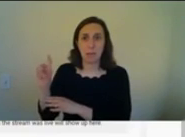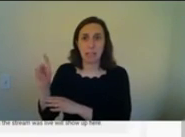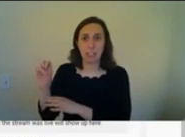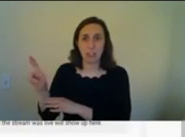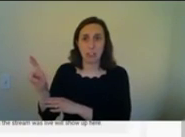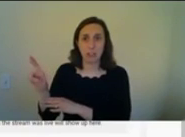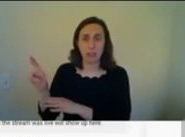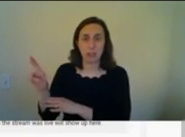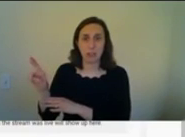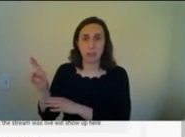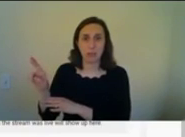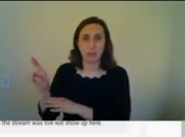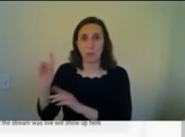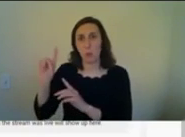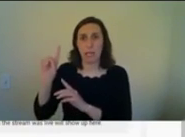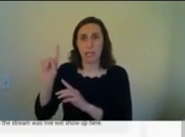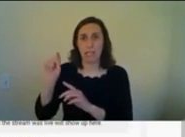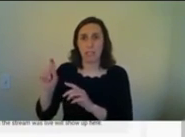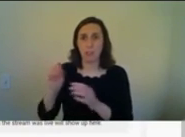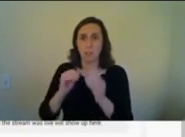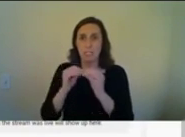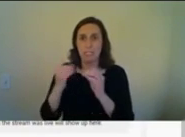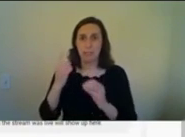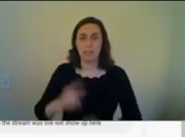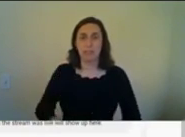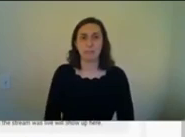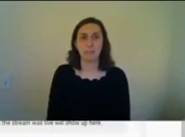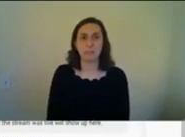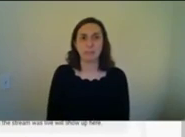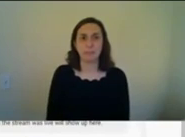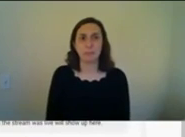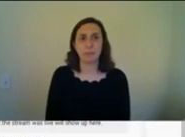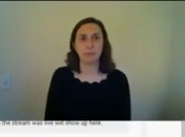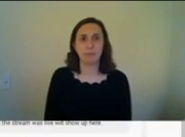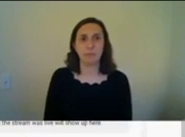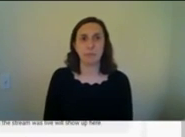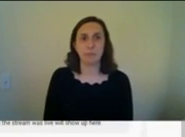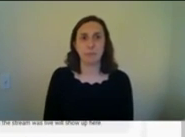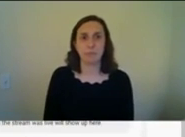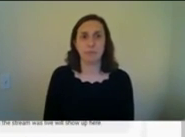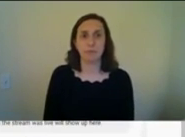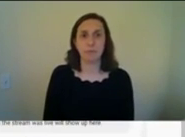I need to fix one thing here. And this is what happens when